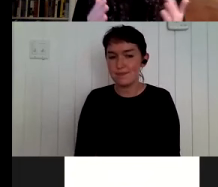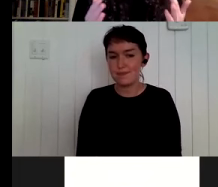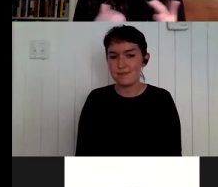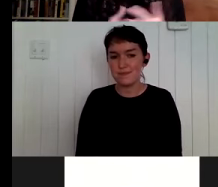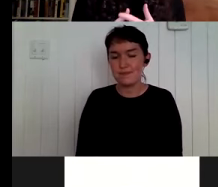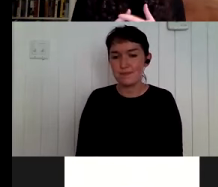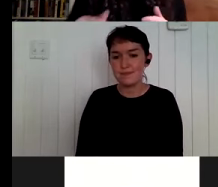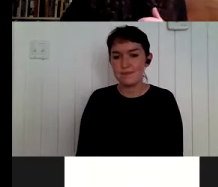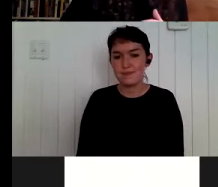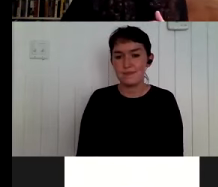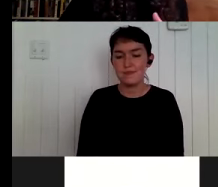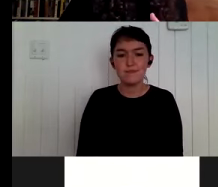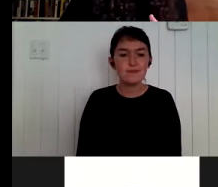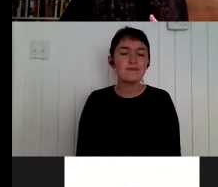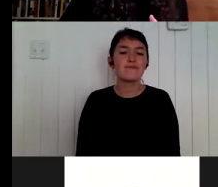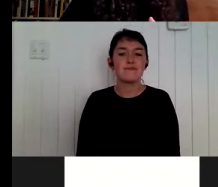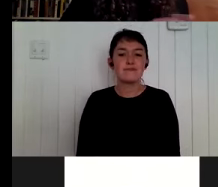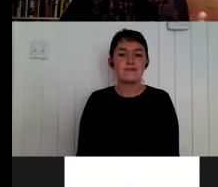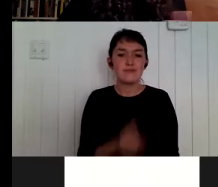And what's interesting is,